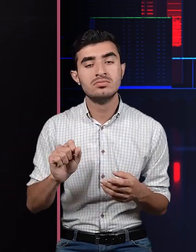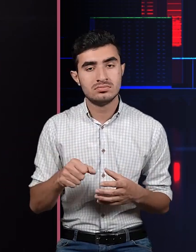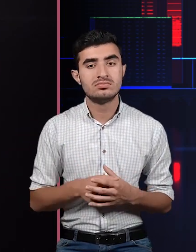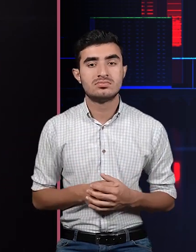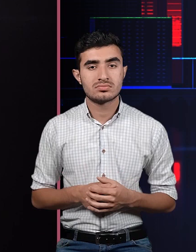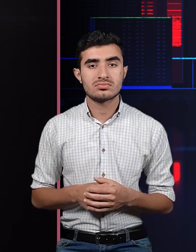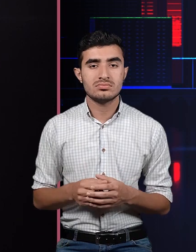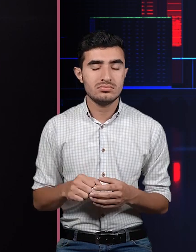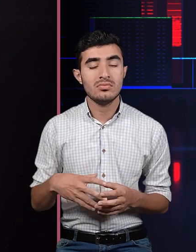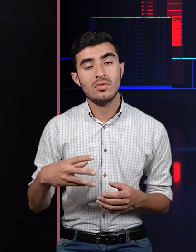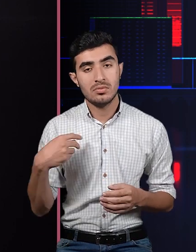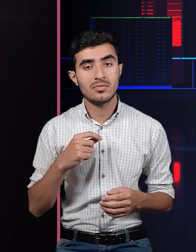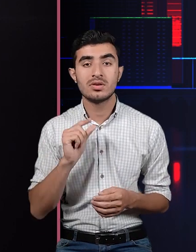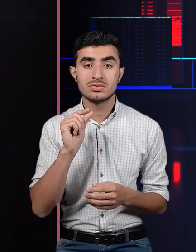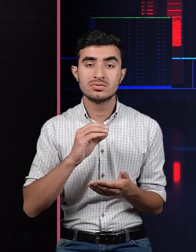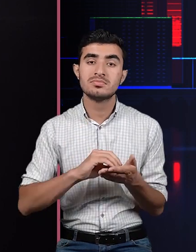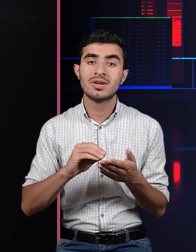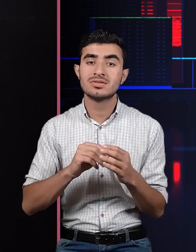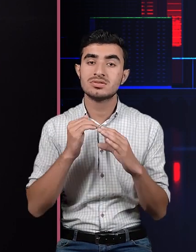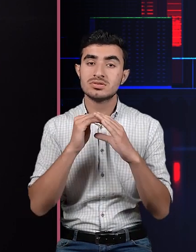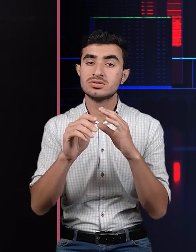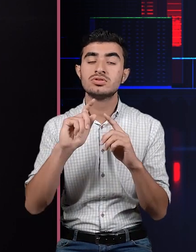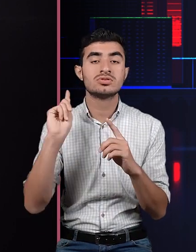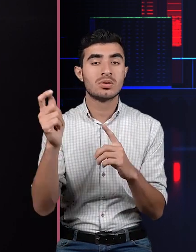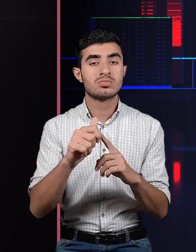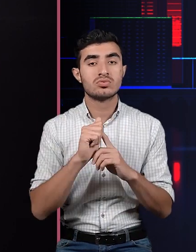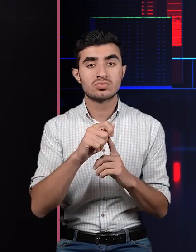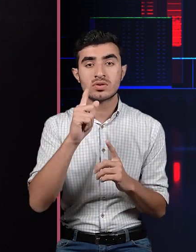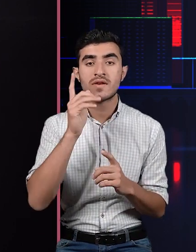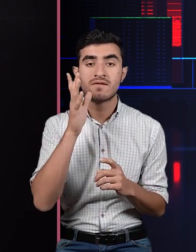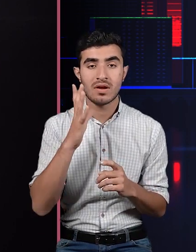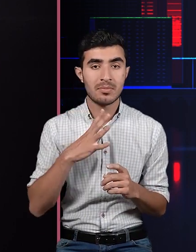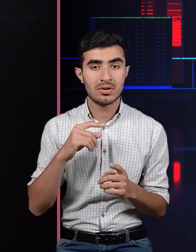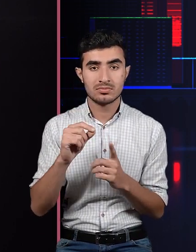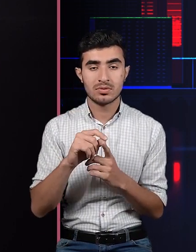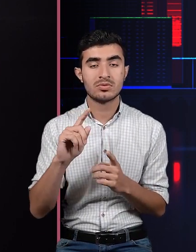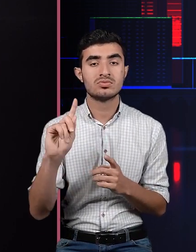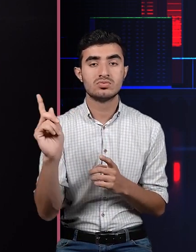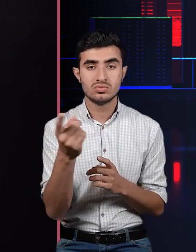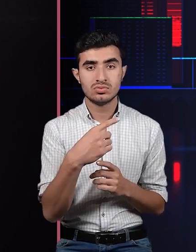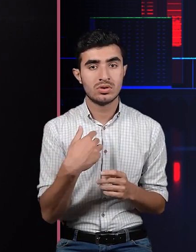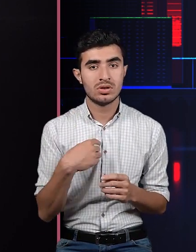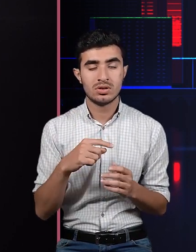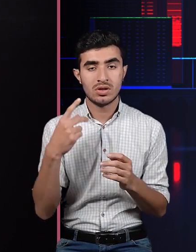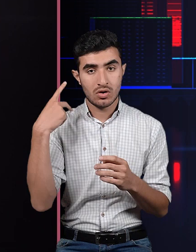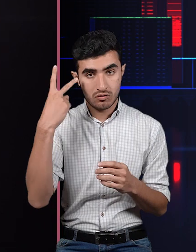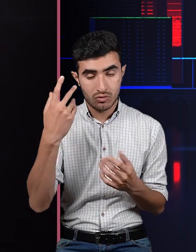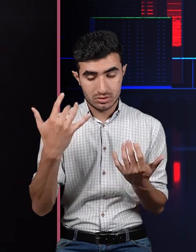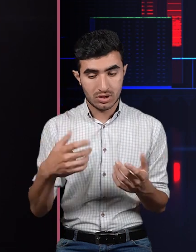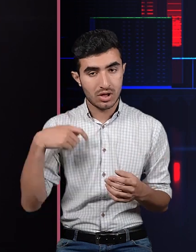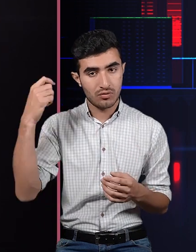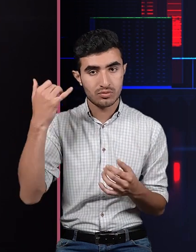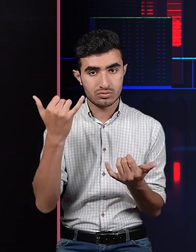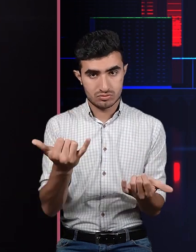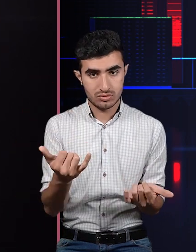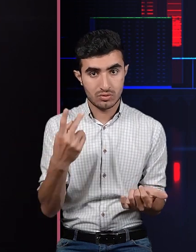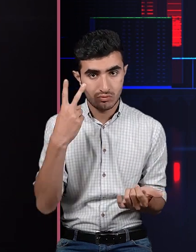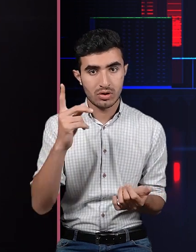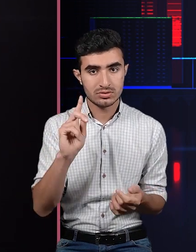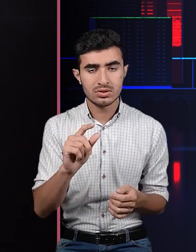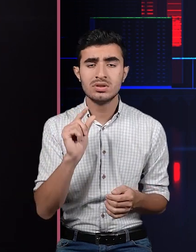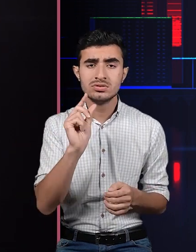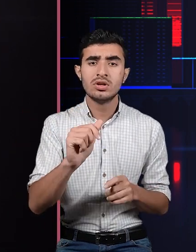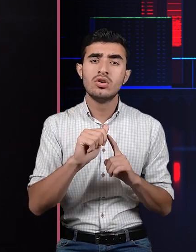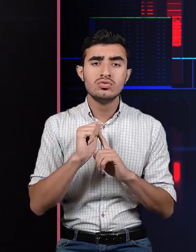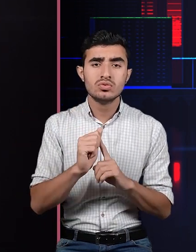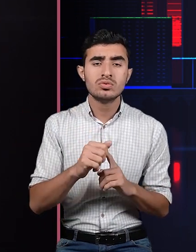as a career. And my message, one thing that I would want to share is my message to all the girls who are watching this right